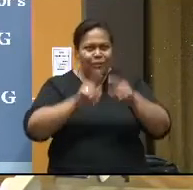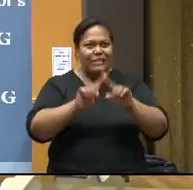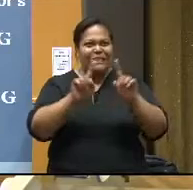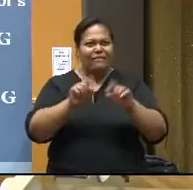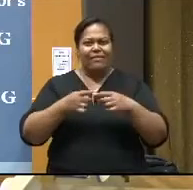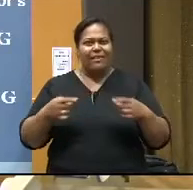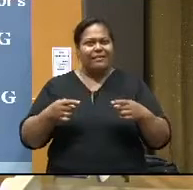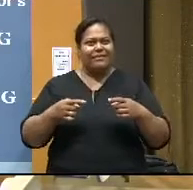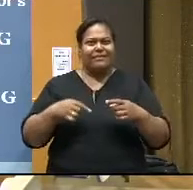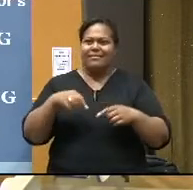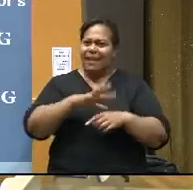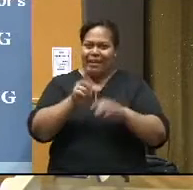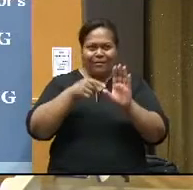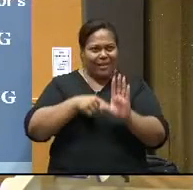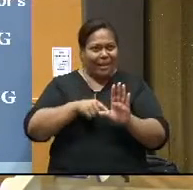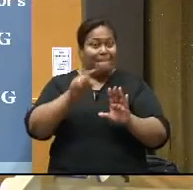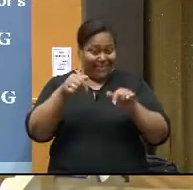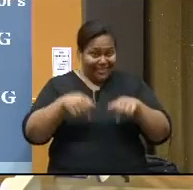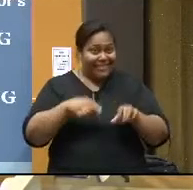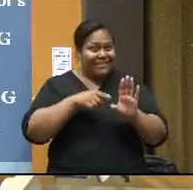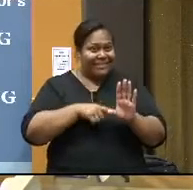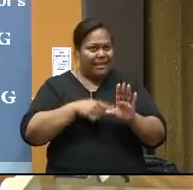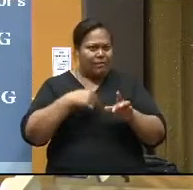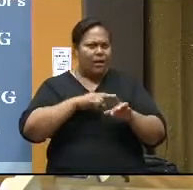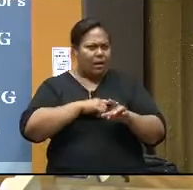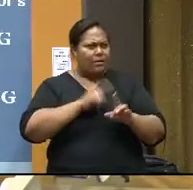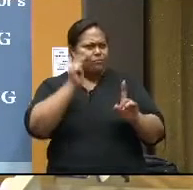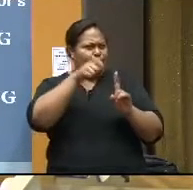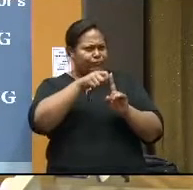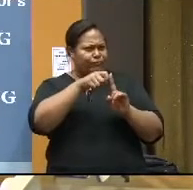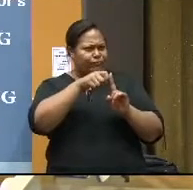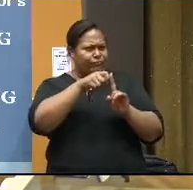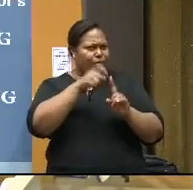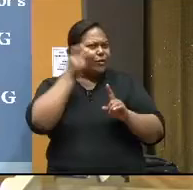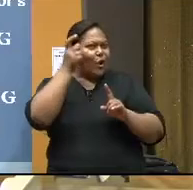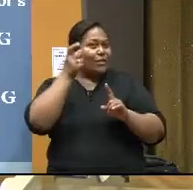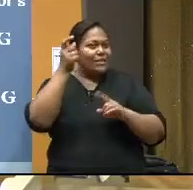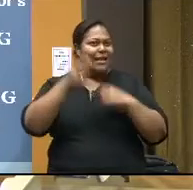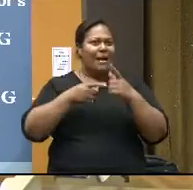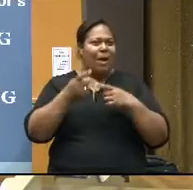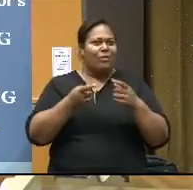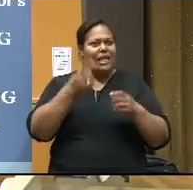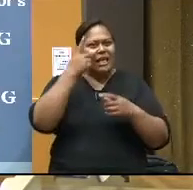year we have been particularly concerned about innovation.